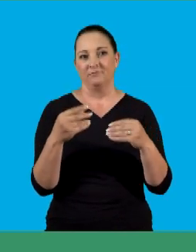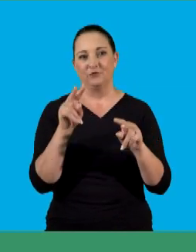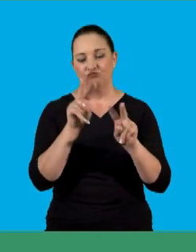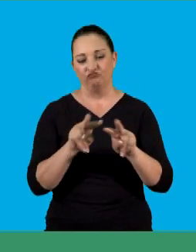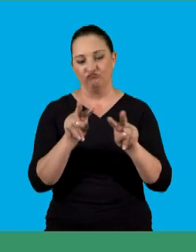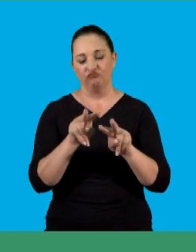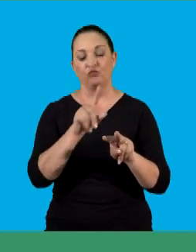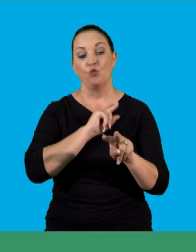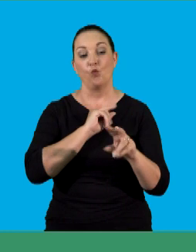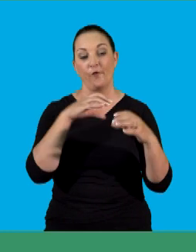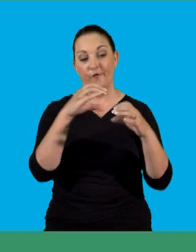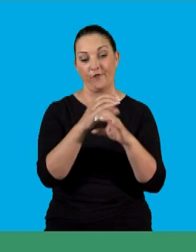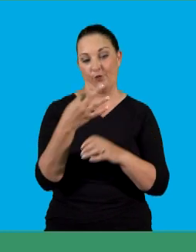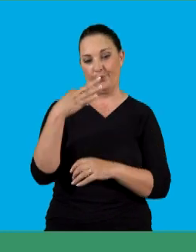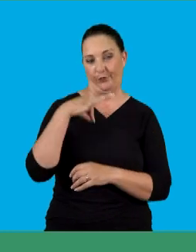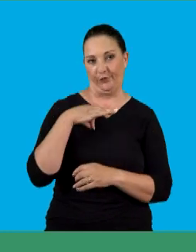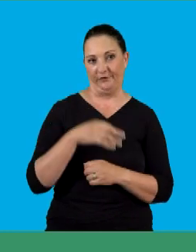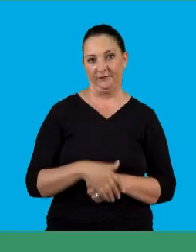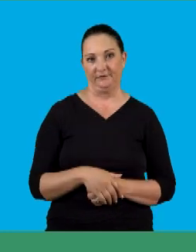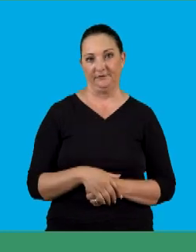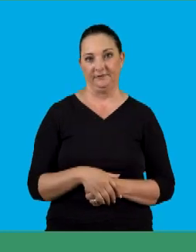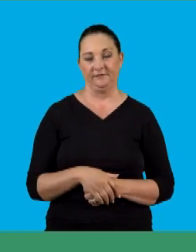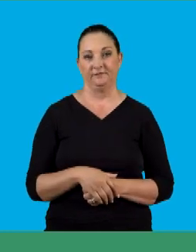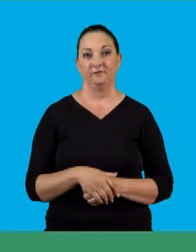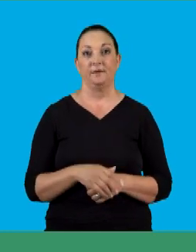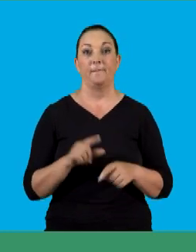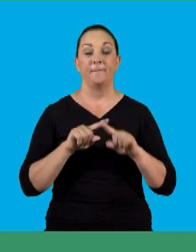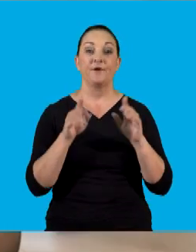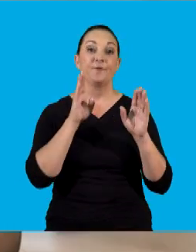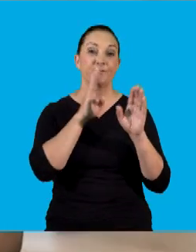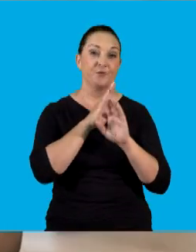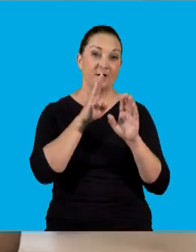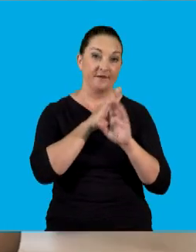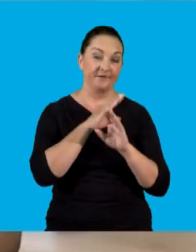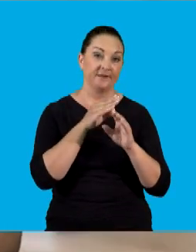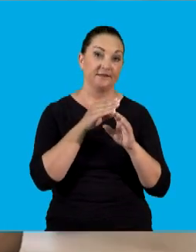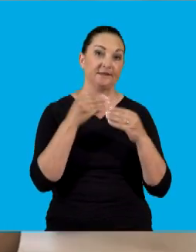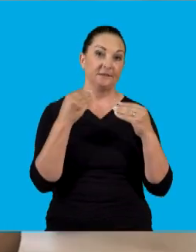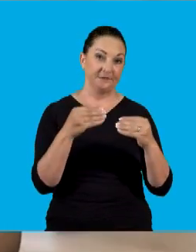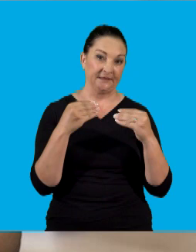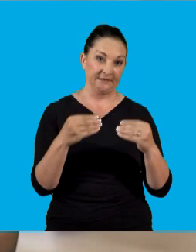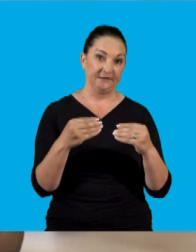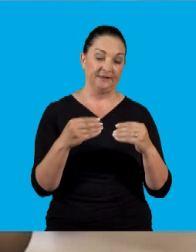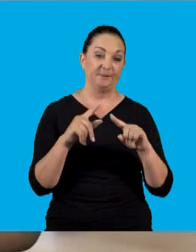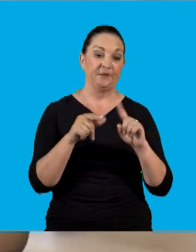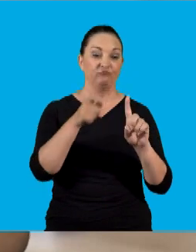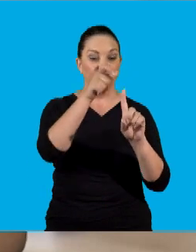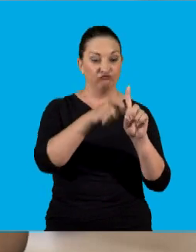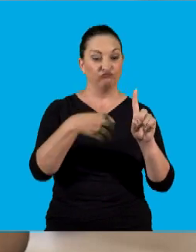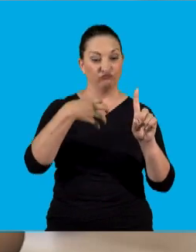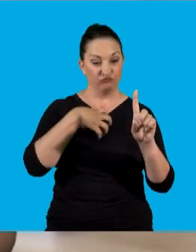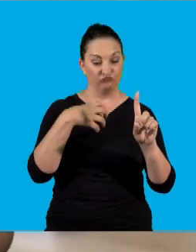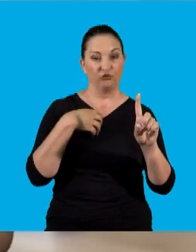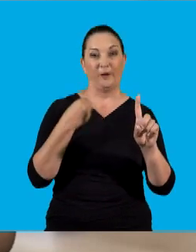organizations seeking to generate profit. You must remember that we said private sector businesses are privately